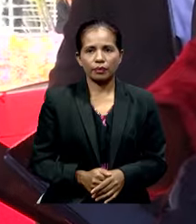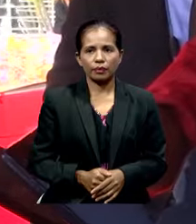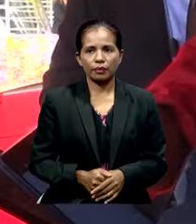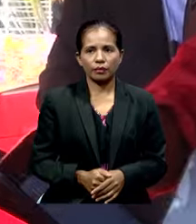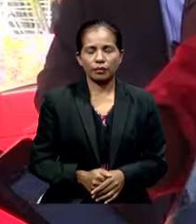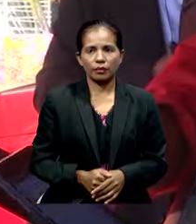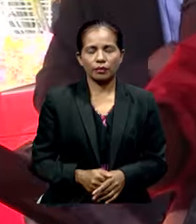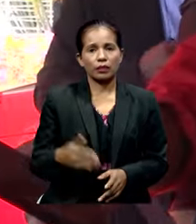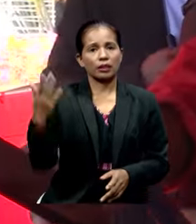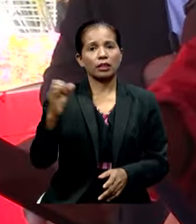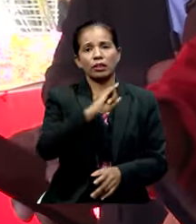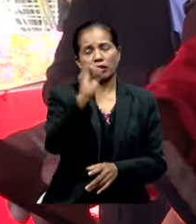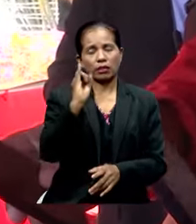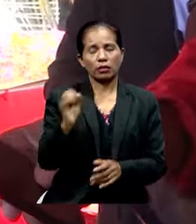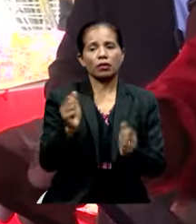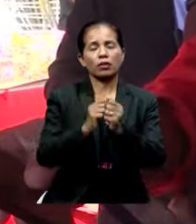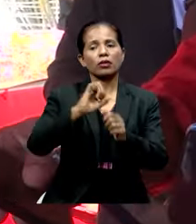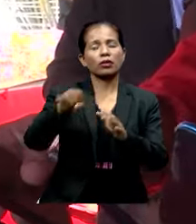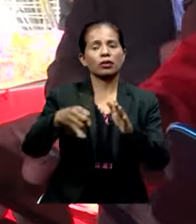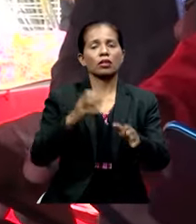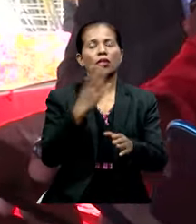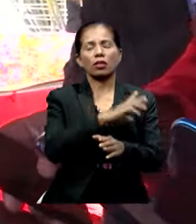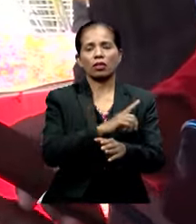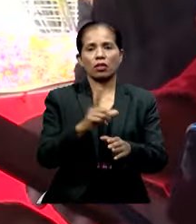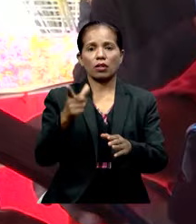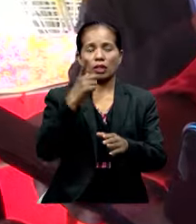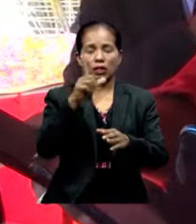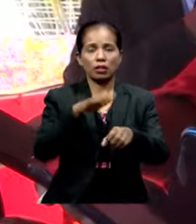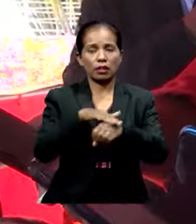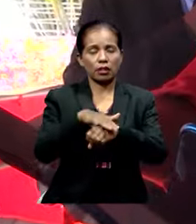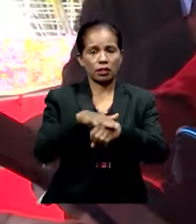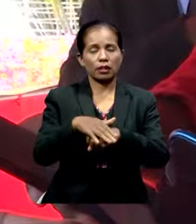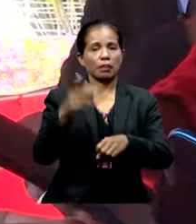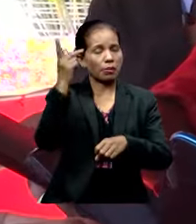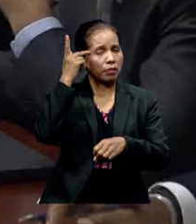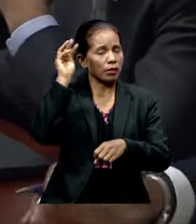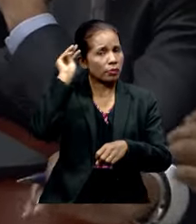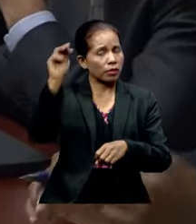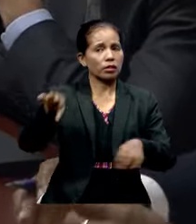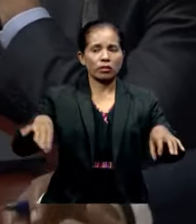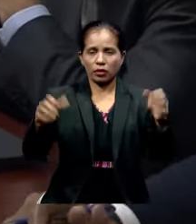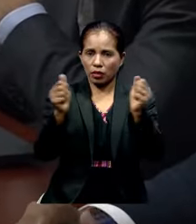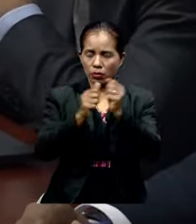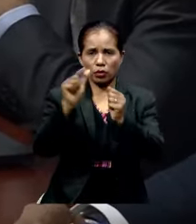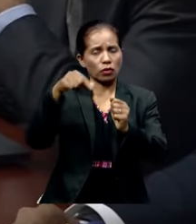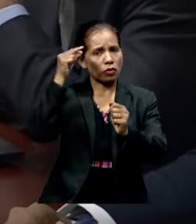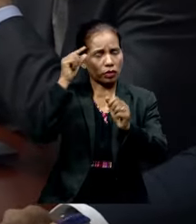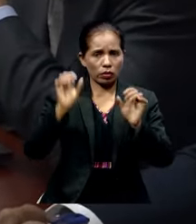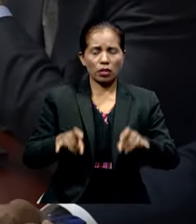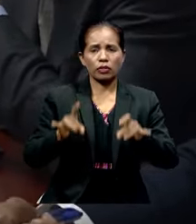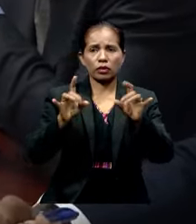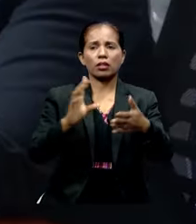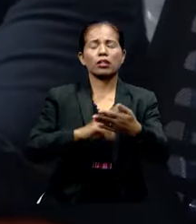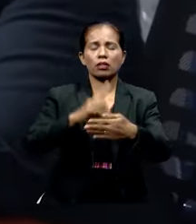I a entrevista ao jornalista internacional Julian Inglês e a Palácio Presidencial, Primeiro-Ministro Hatete, se serviço a muito com o Governo Austrália, a tu